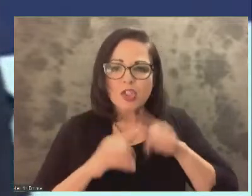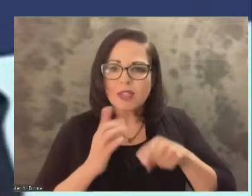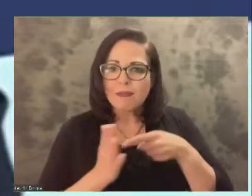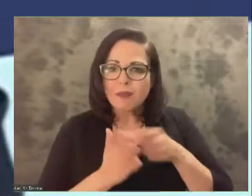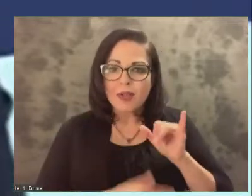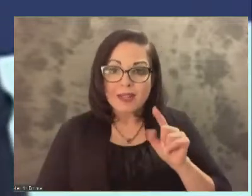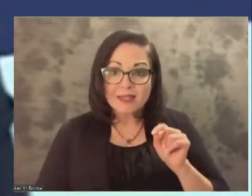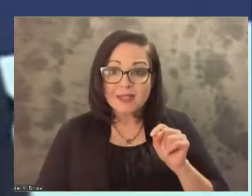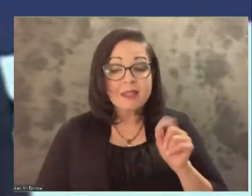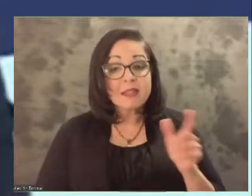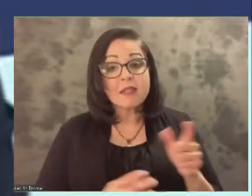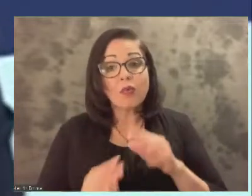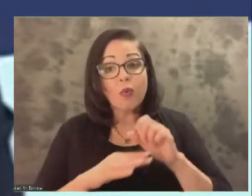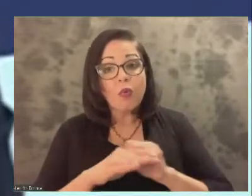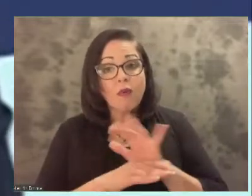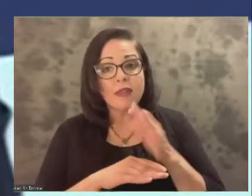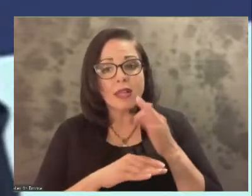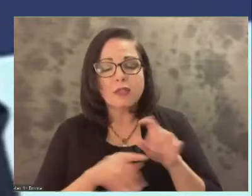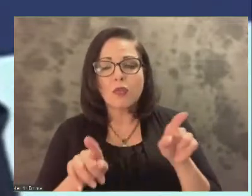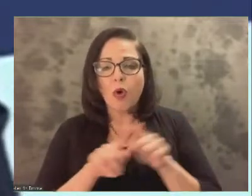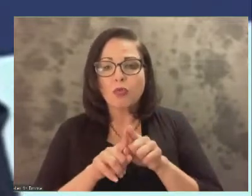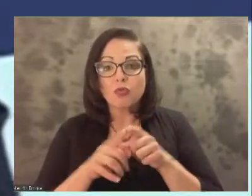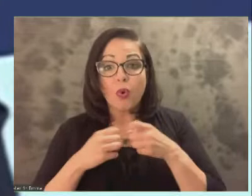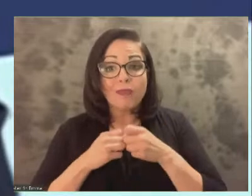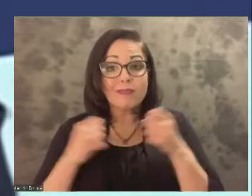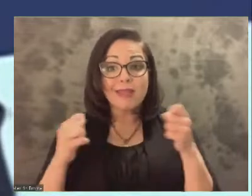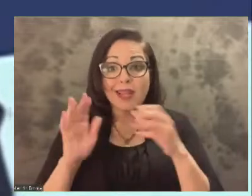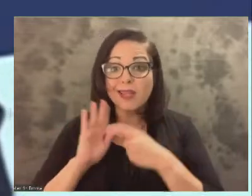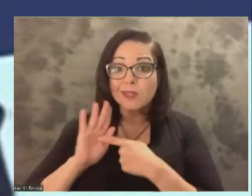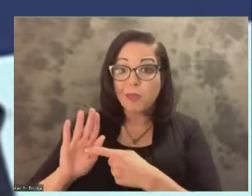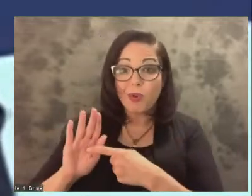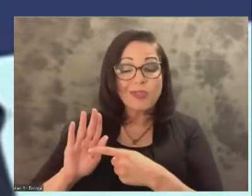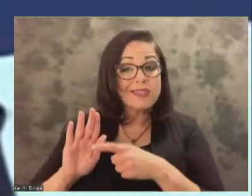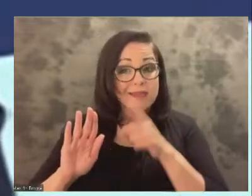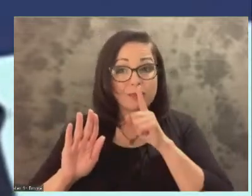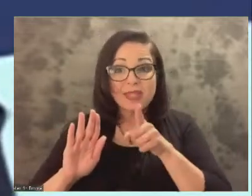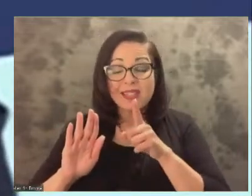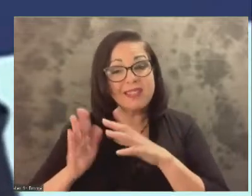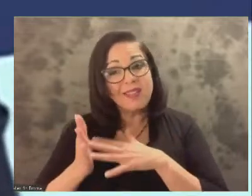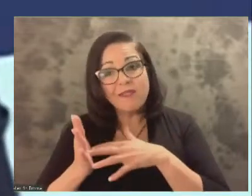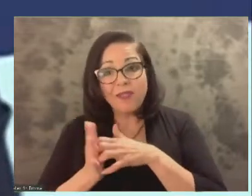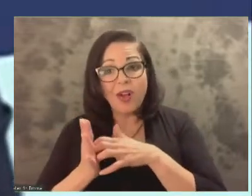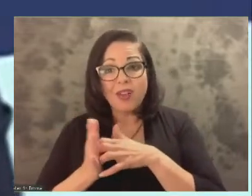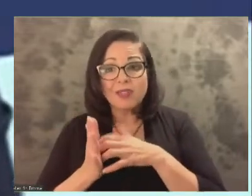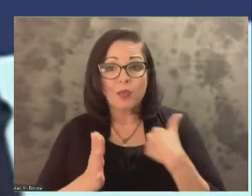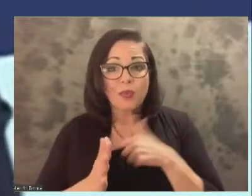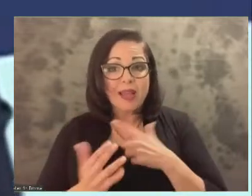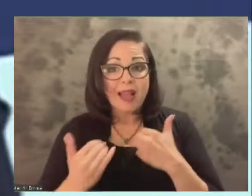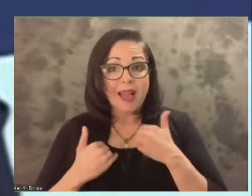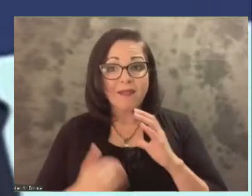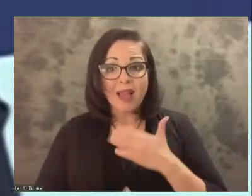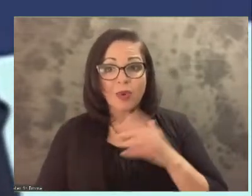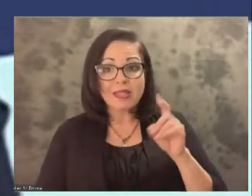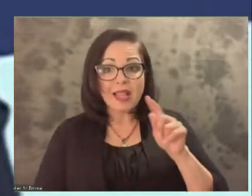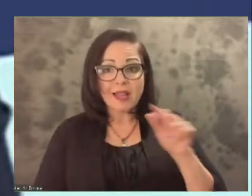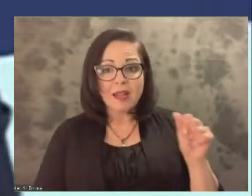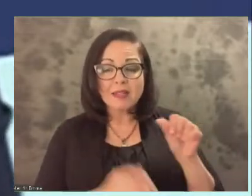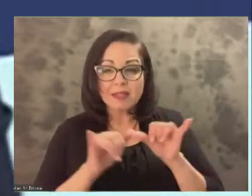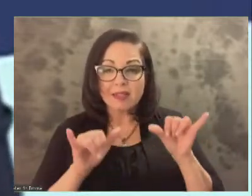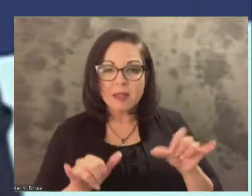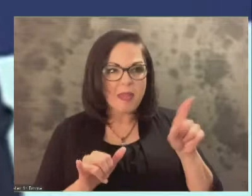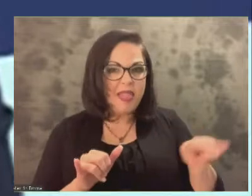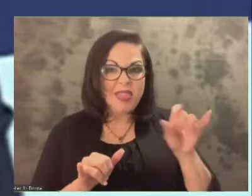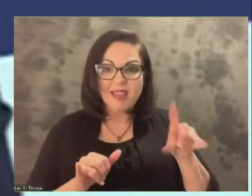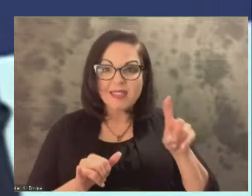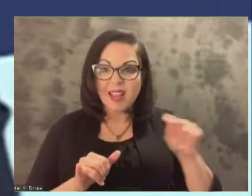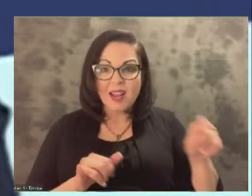COVID-19 also exposed fundamental flaws in our public health infrastructure, in our data systems. That data, that was unable to